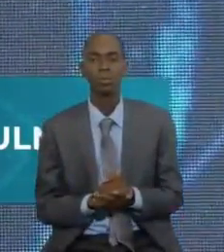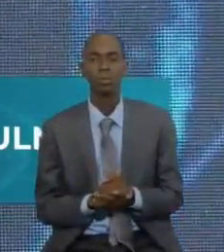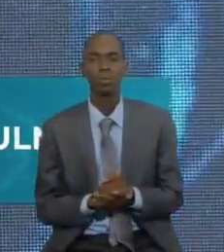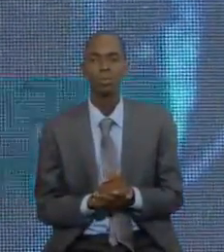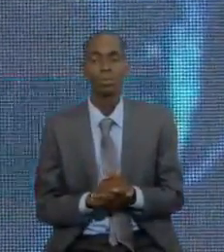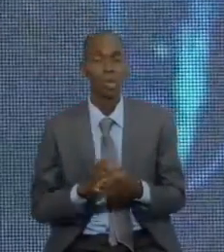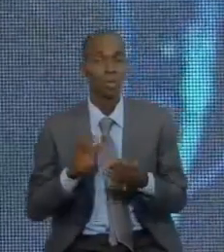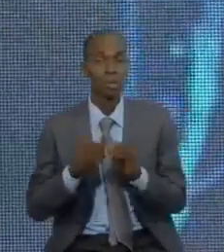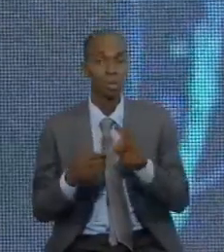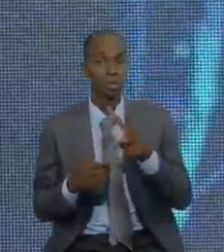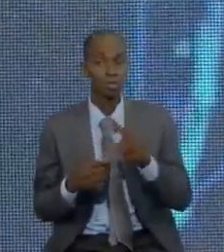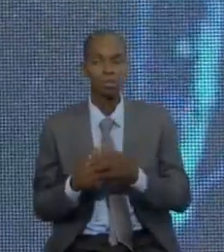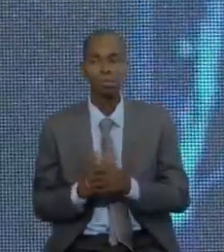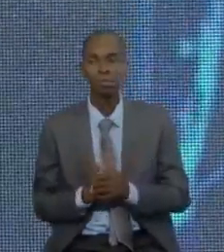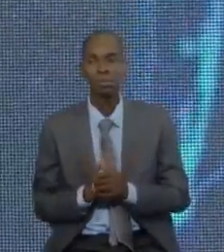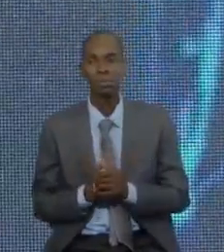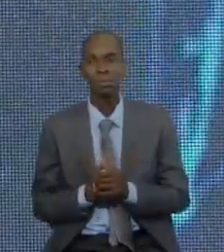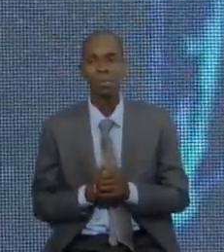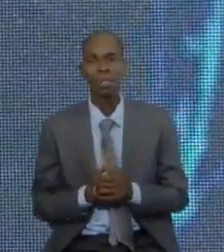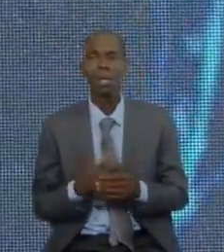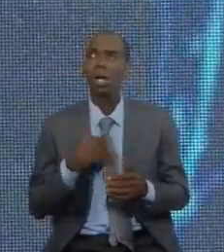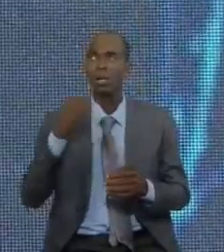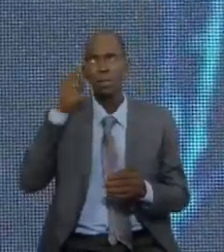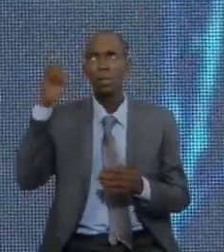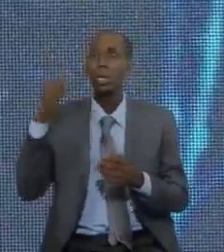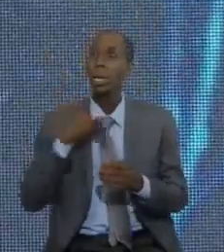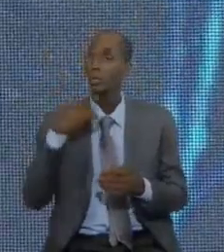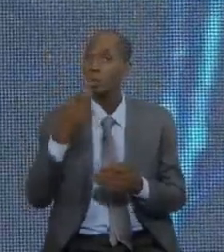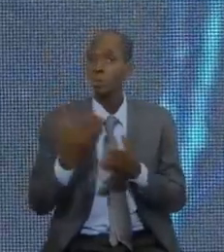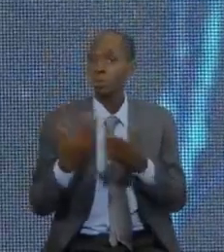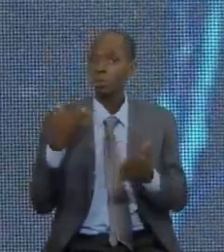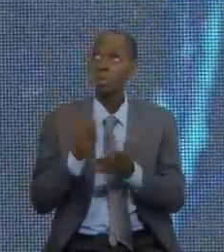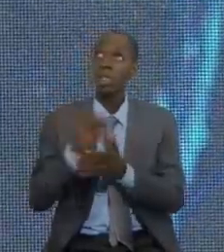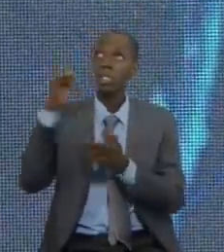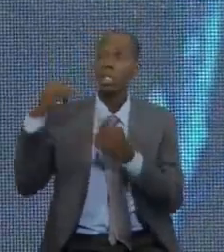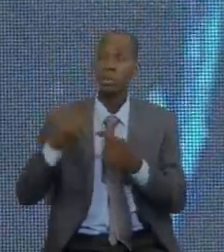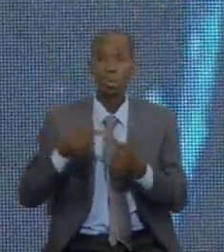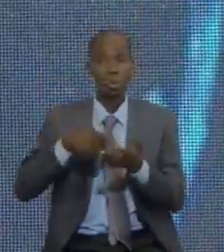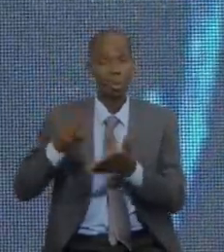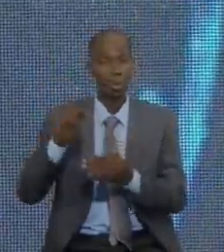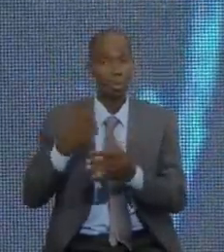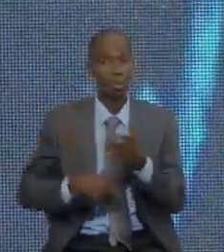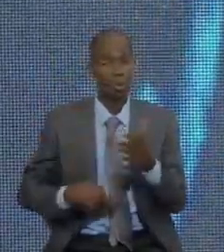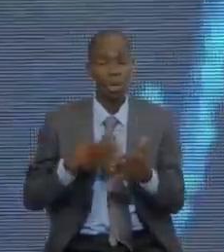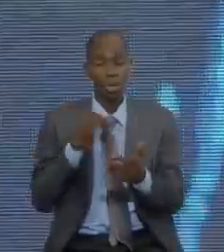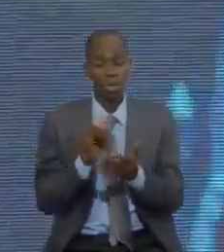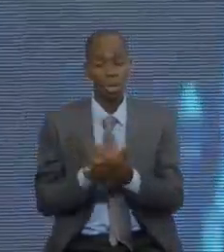Number two, I told you he came to pay the price. And the price is the